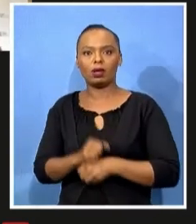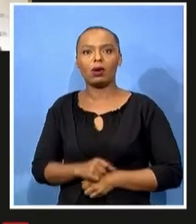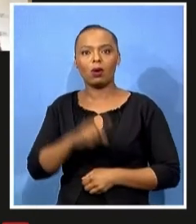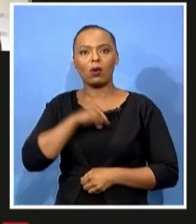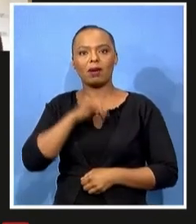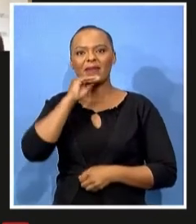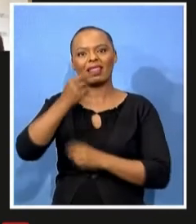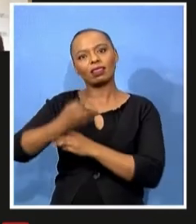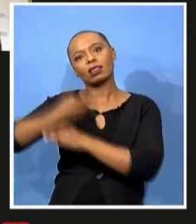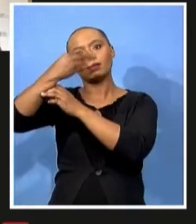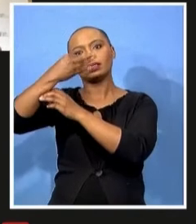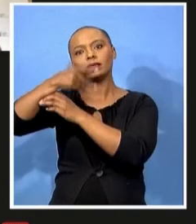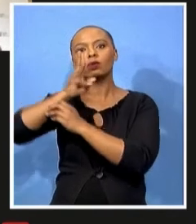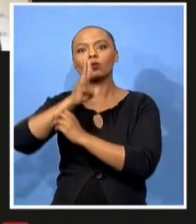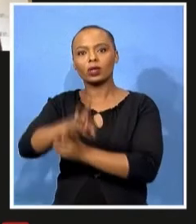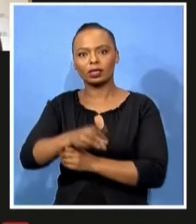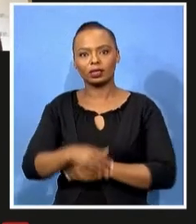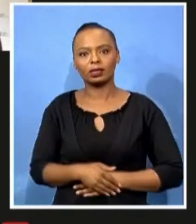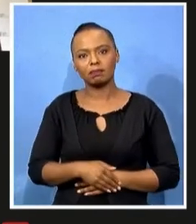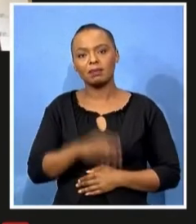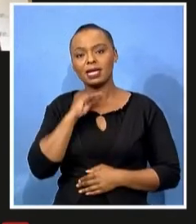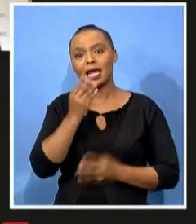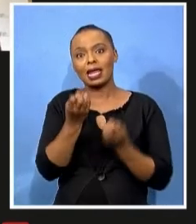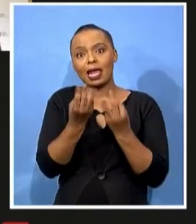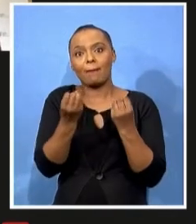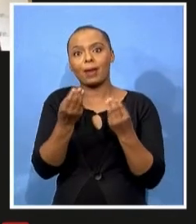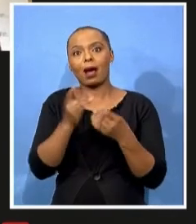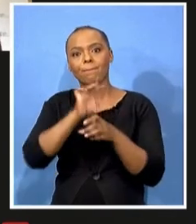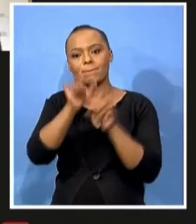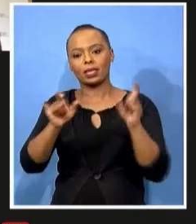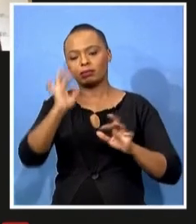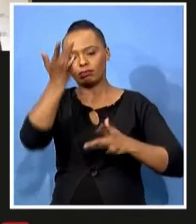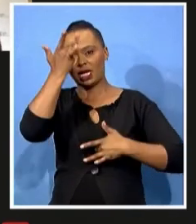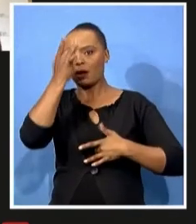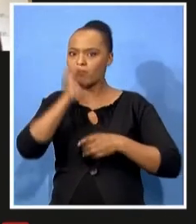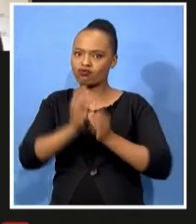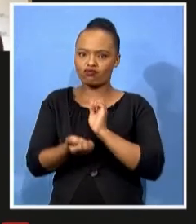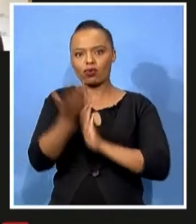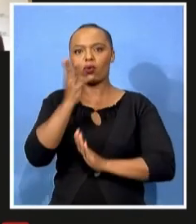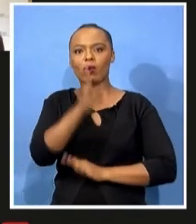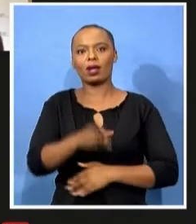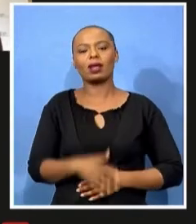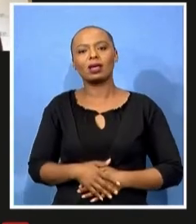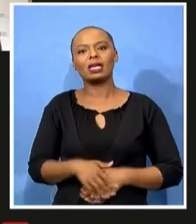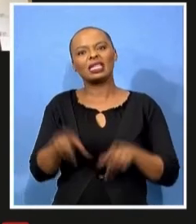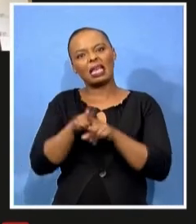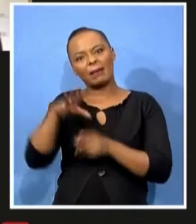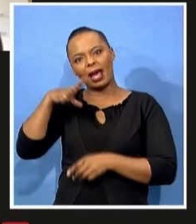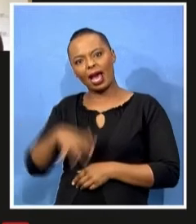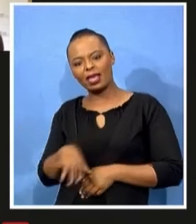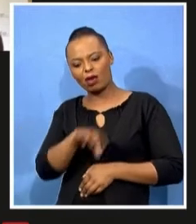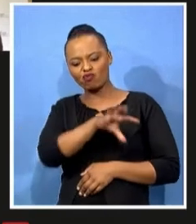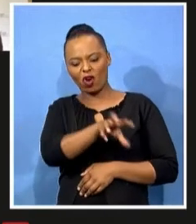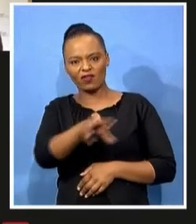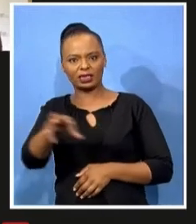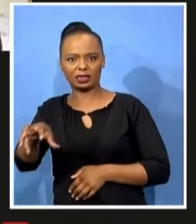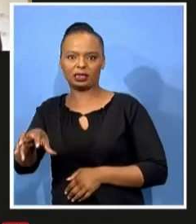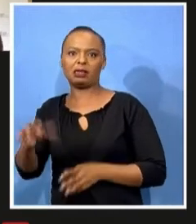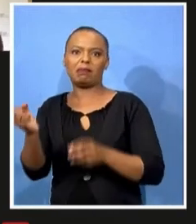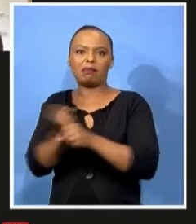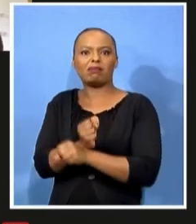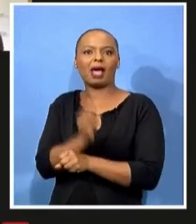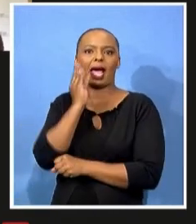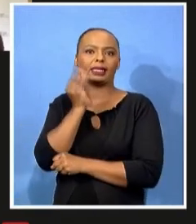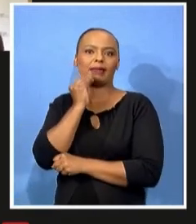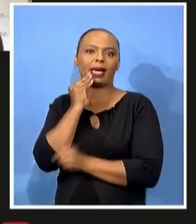expected to be much higher. Then the other provinces have got similar kind of experiences. As you have heard, Limpopo, Mpumalanga,